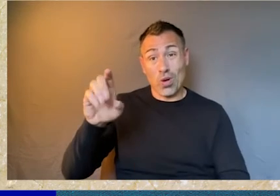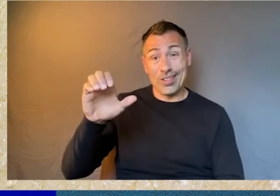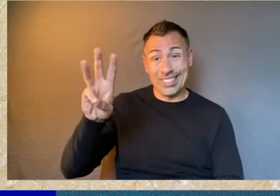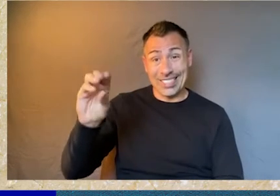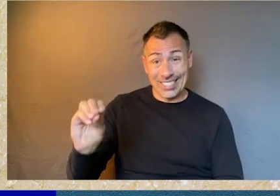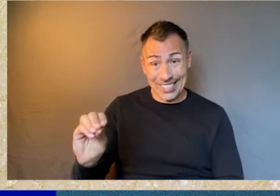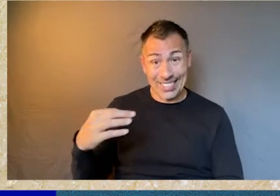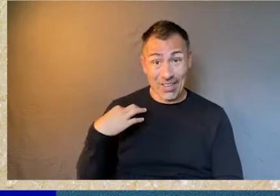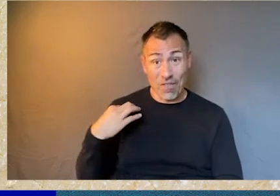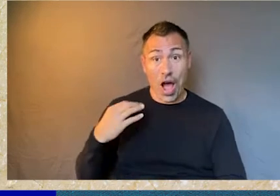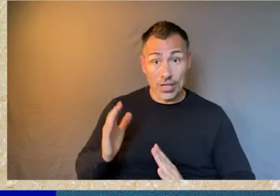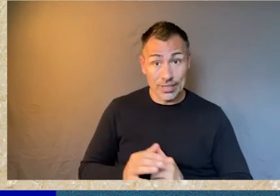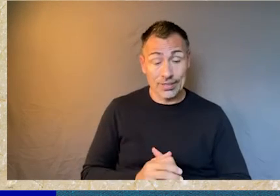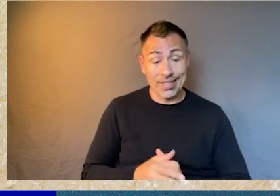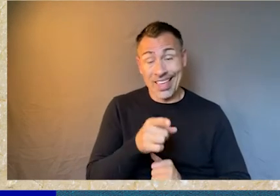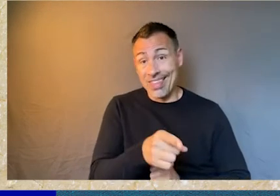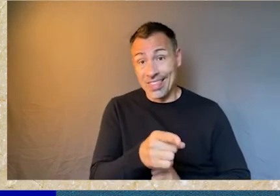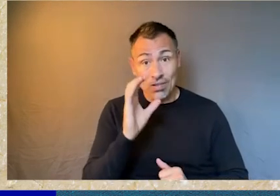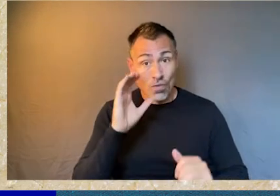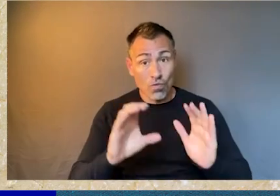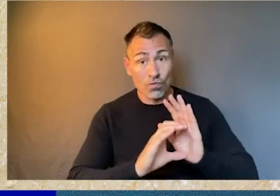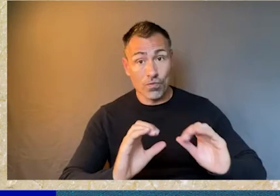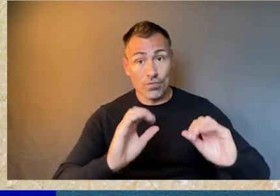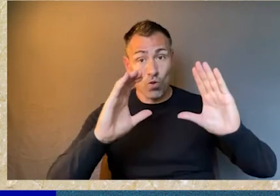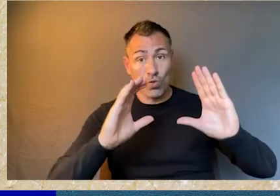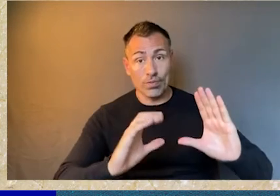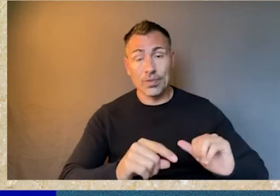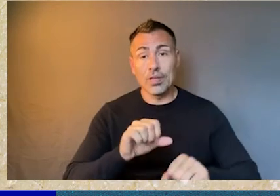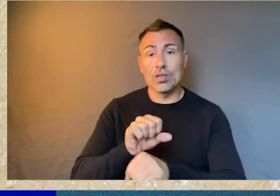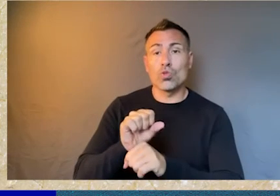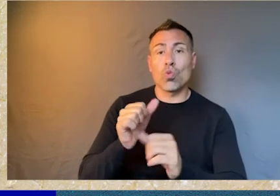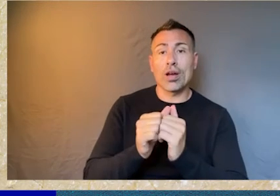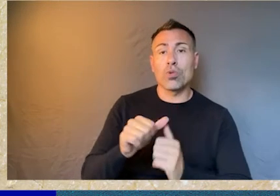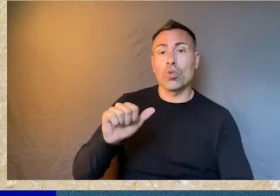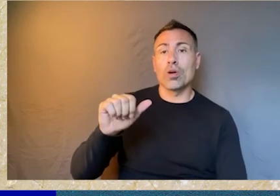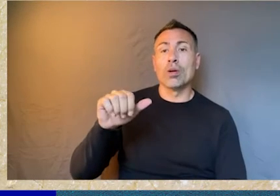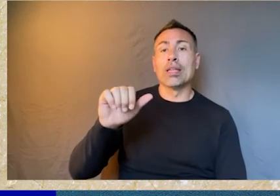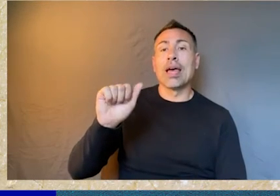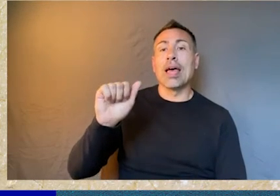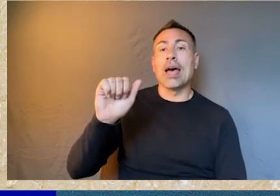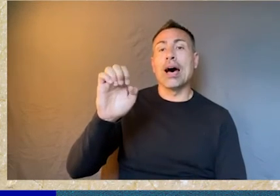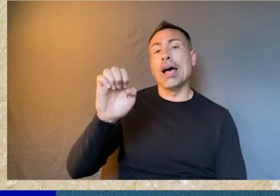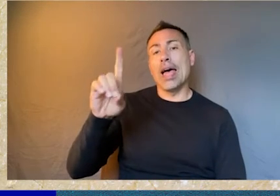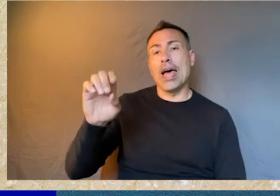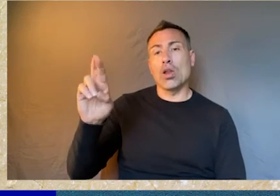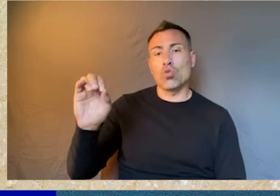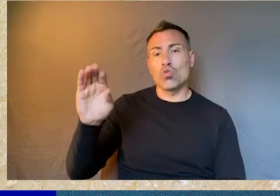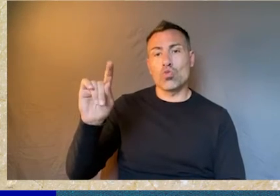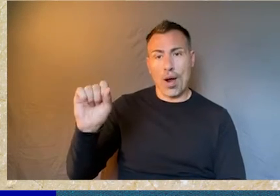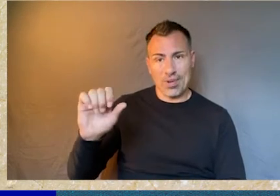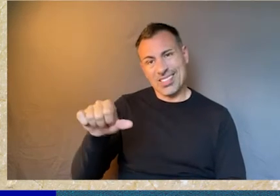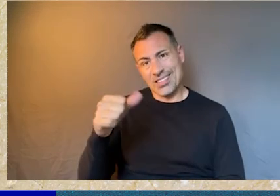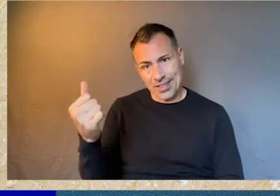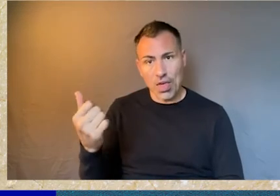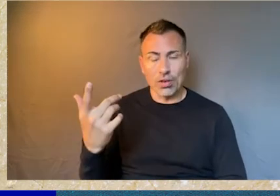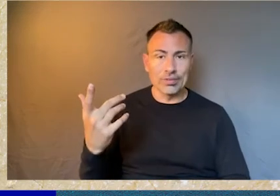photo, he's walking with Ed Roberts, who was another important disability rights figurehead. They're on the campus of Berkeley